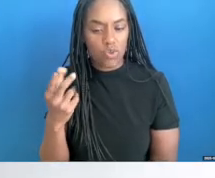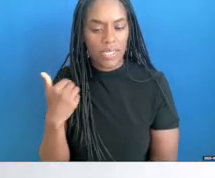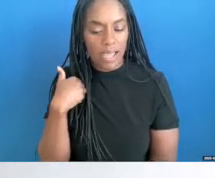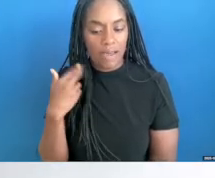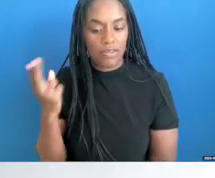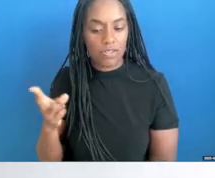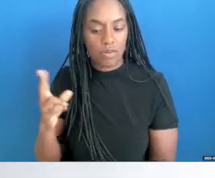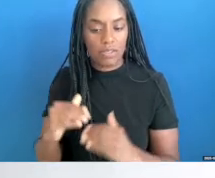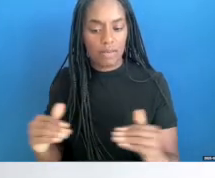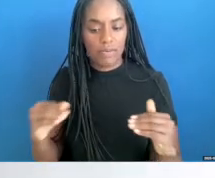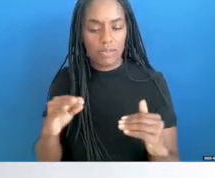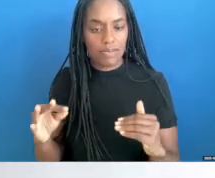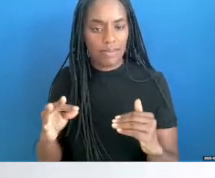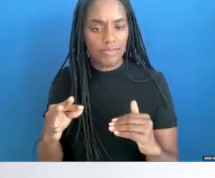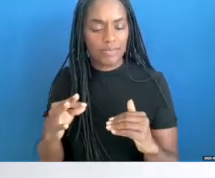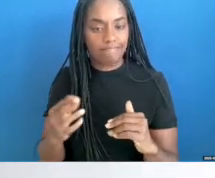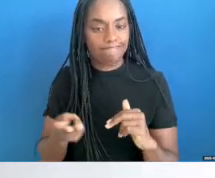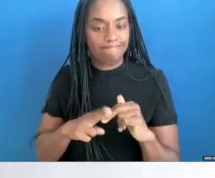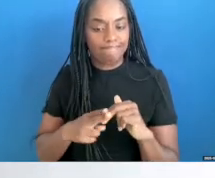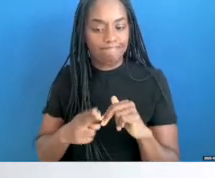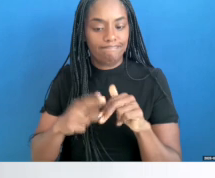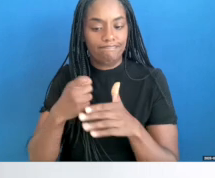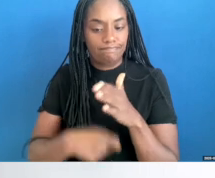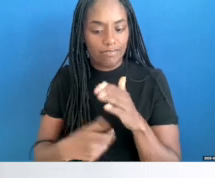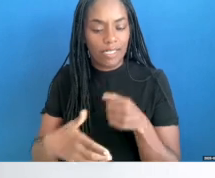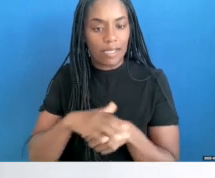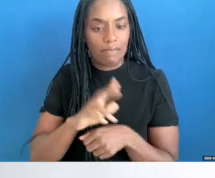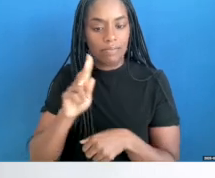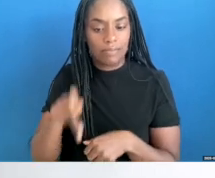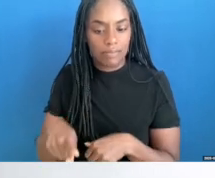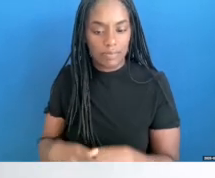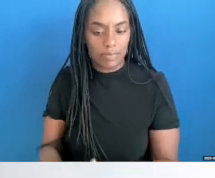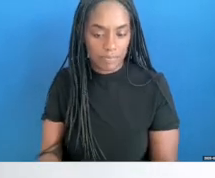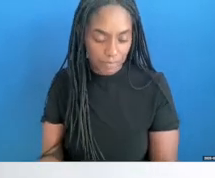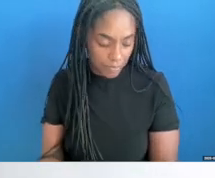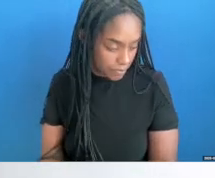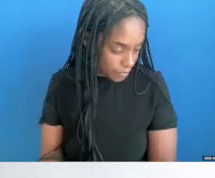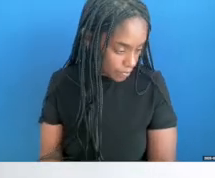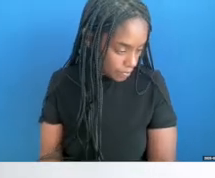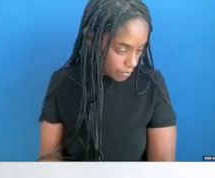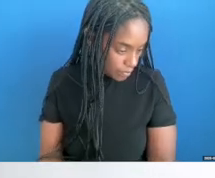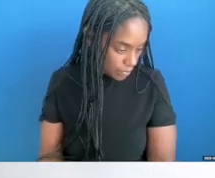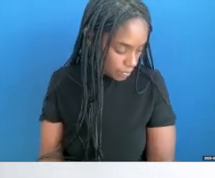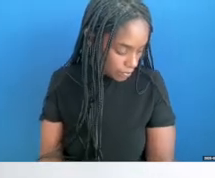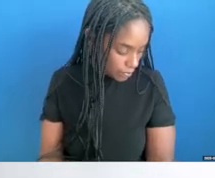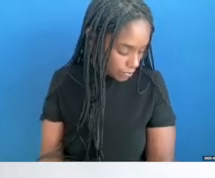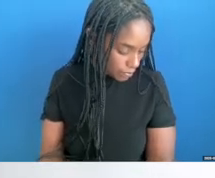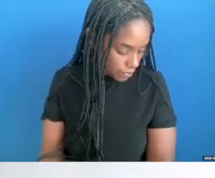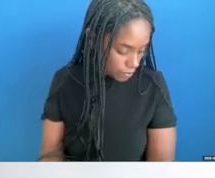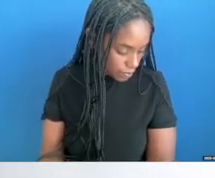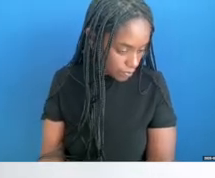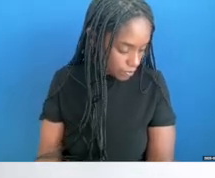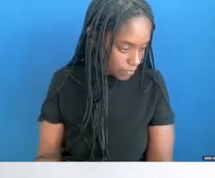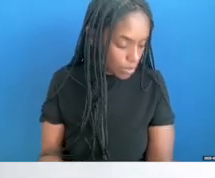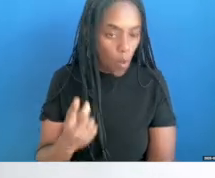covered by HFIP. Additionally, I did want to continue to elevate that one of the things that we've had for reducing the